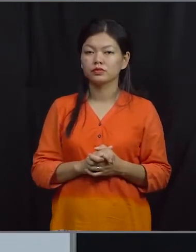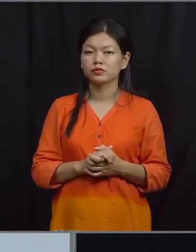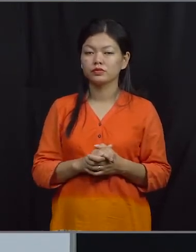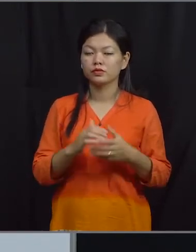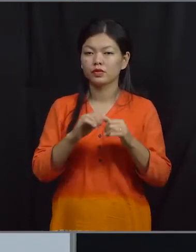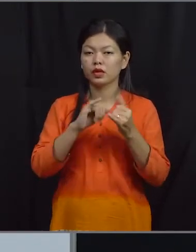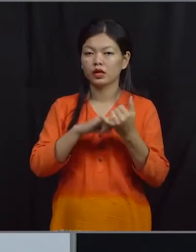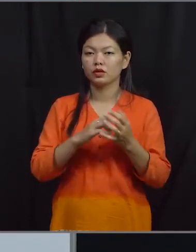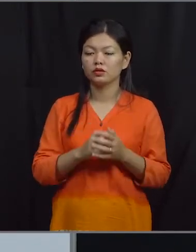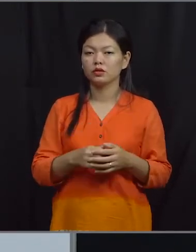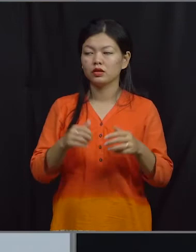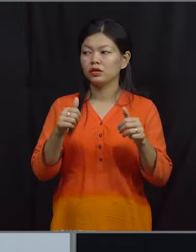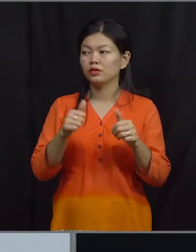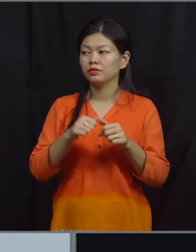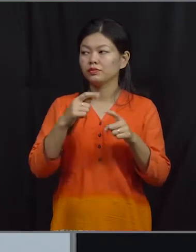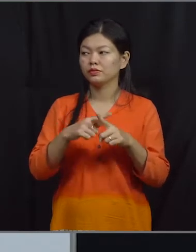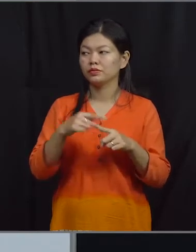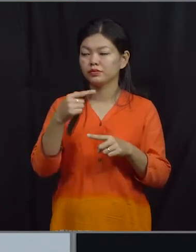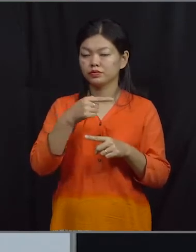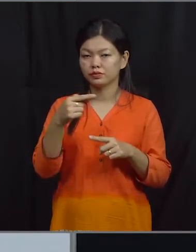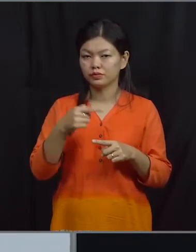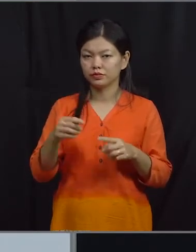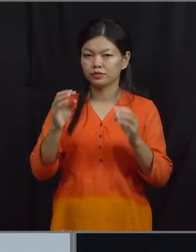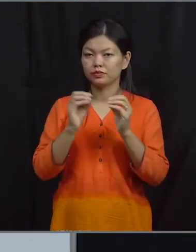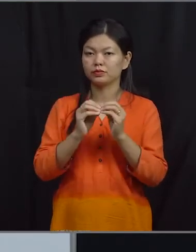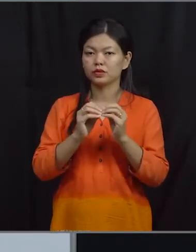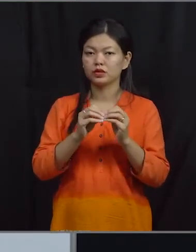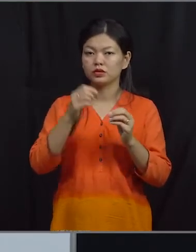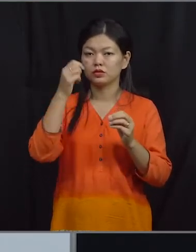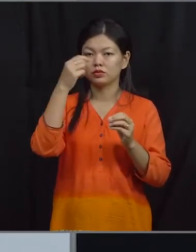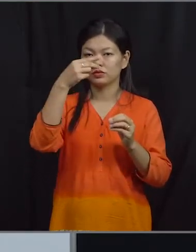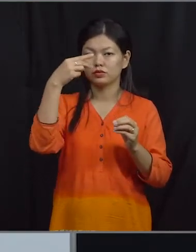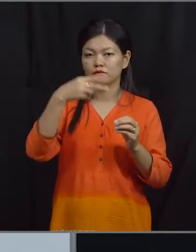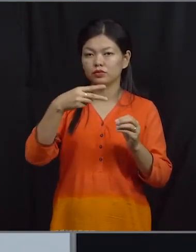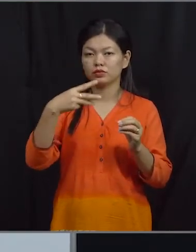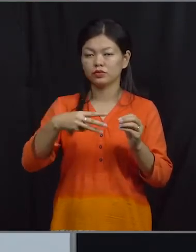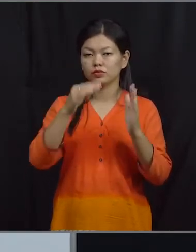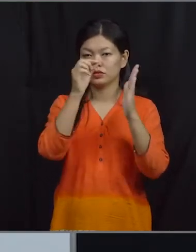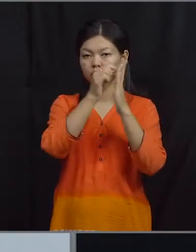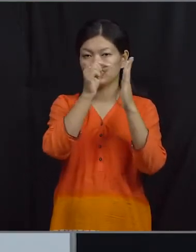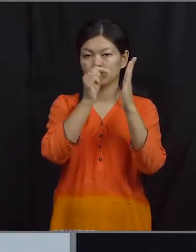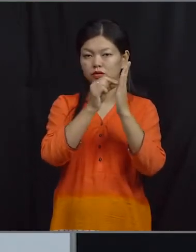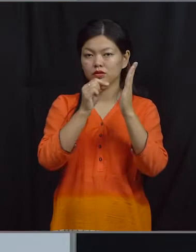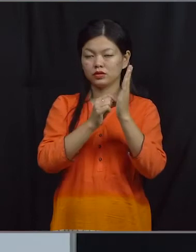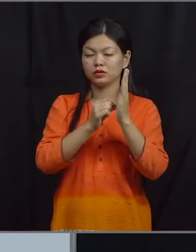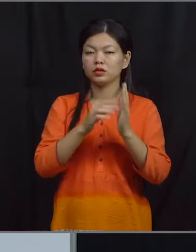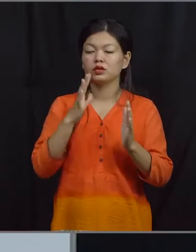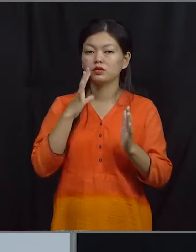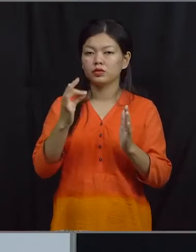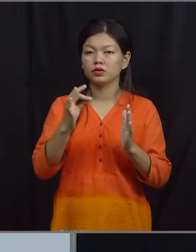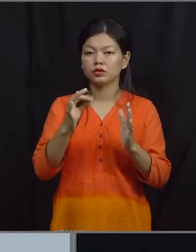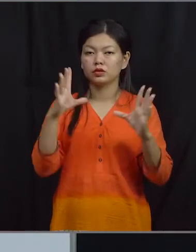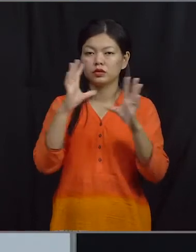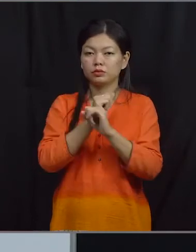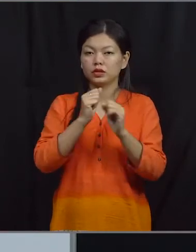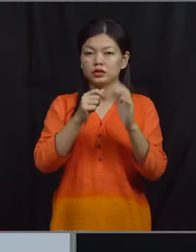as Ax equal to B. The steps are very important, no skipping steps, where